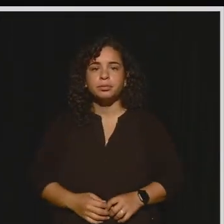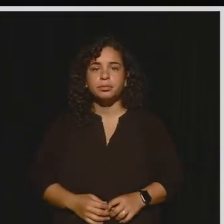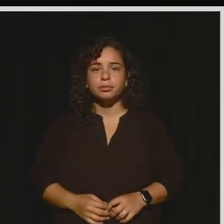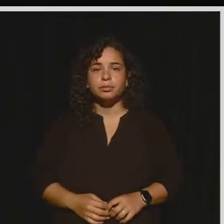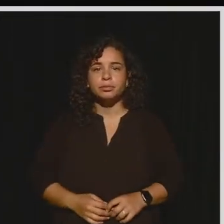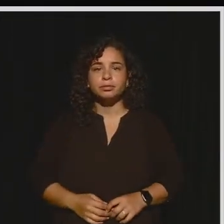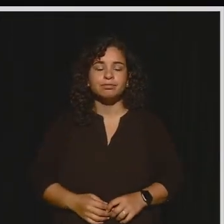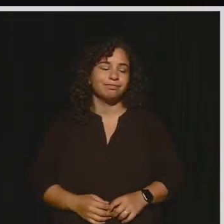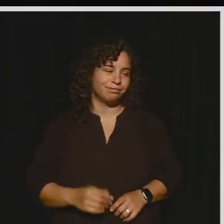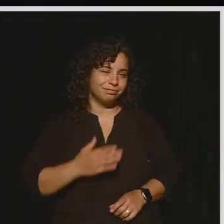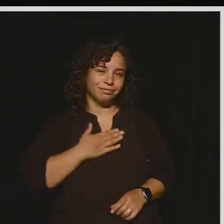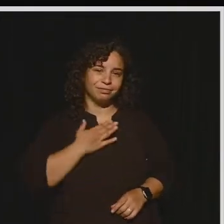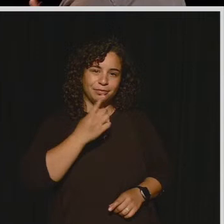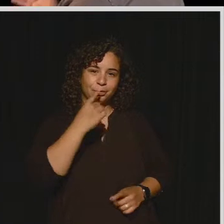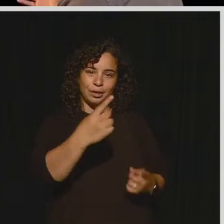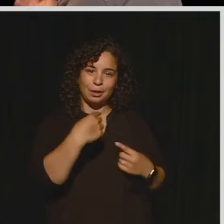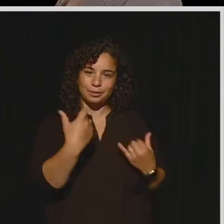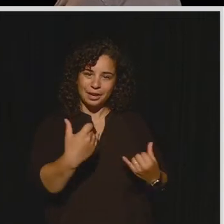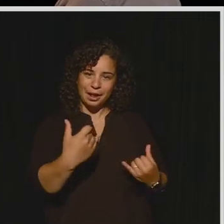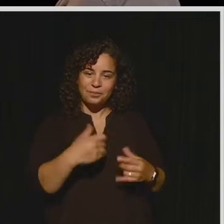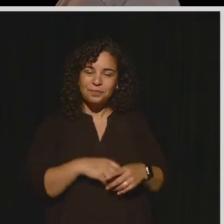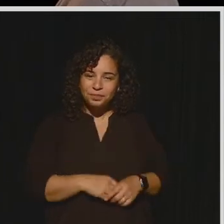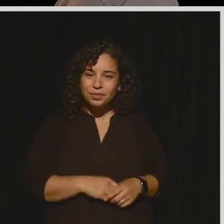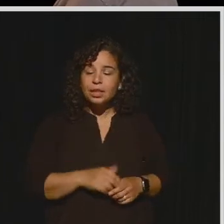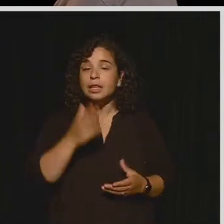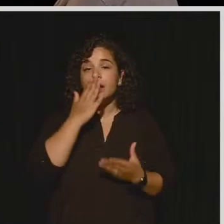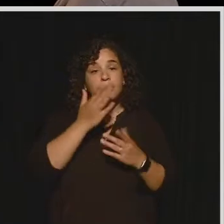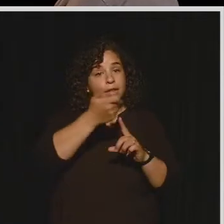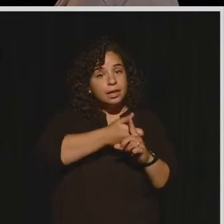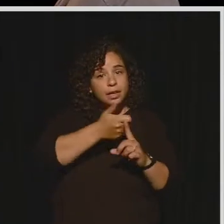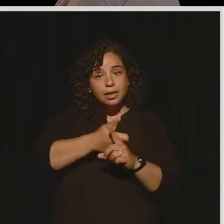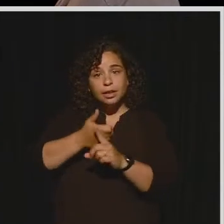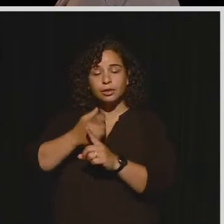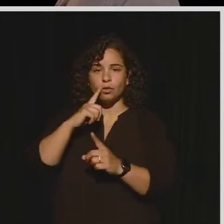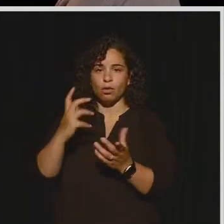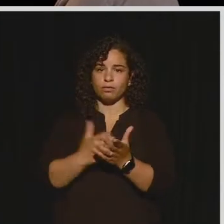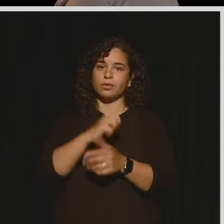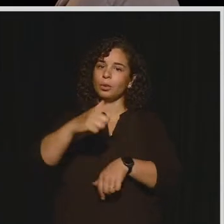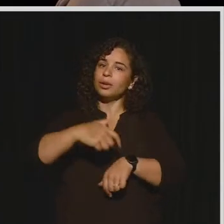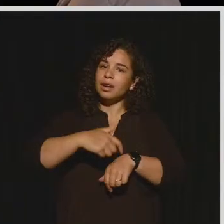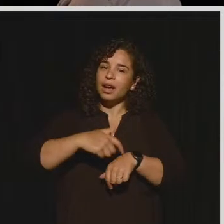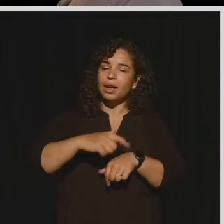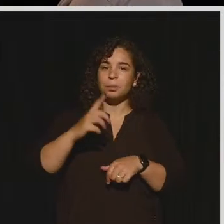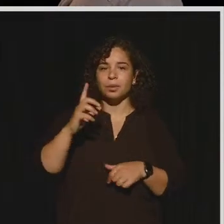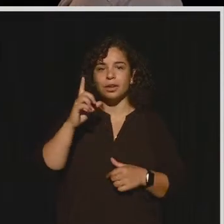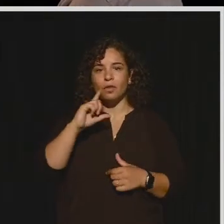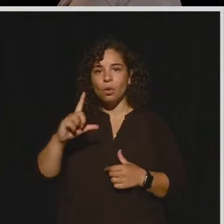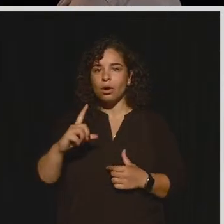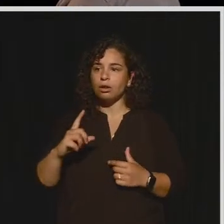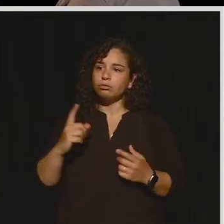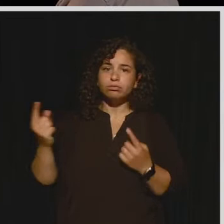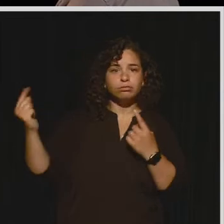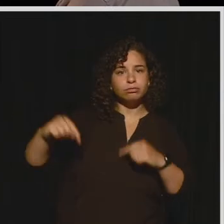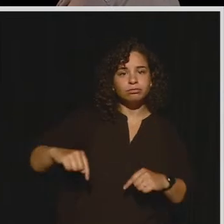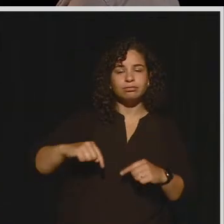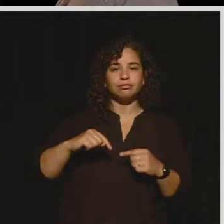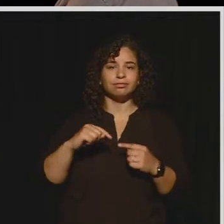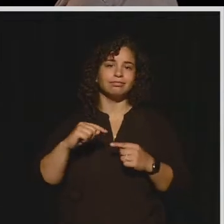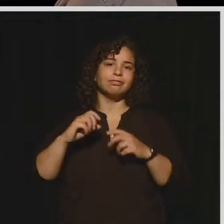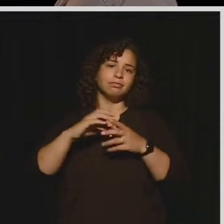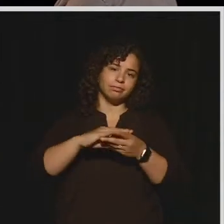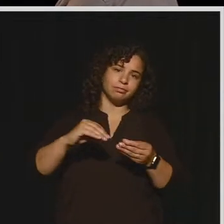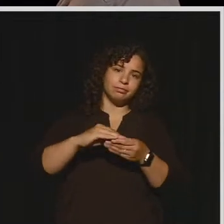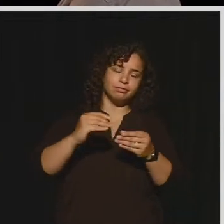we're happy to have you on the panel, and thank you, all of you, for taking your time, giving us some of your time, and being willing to share